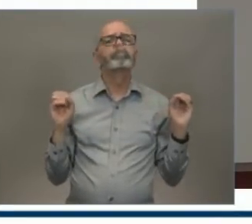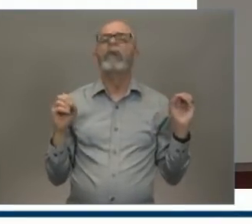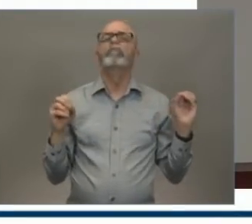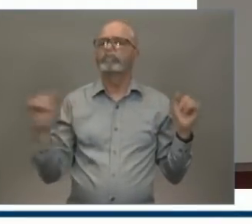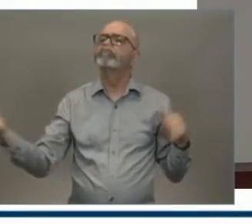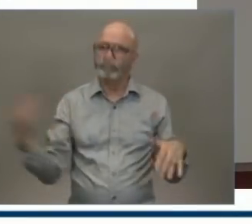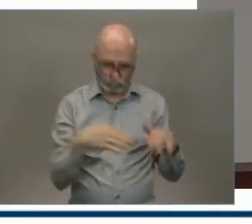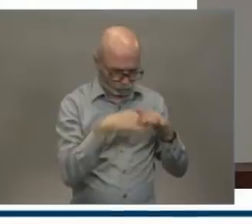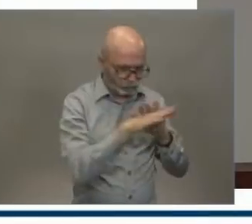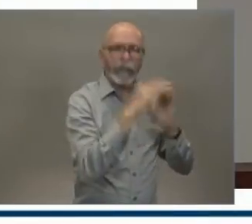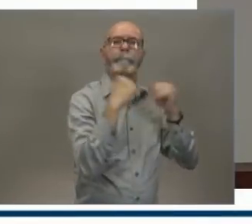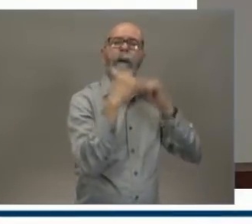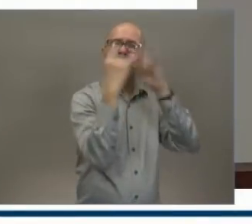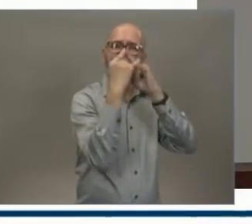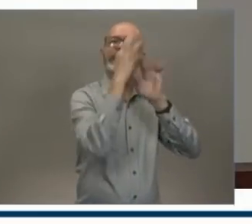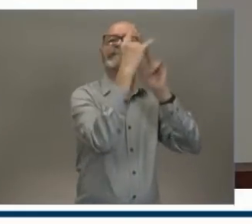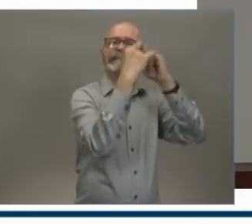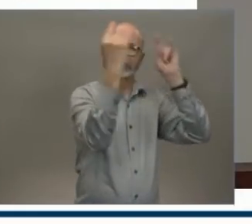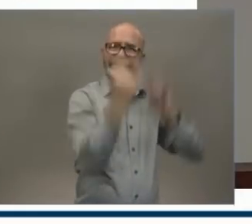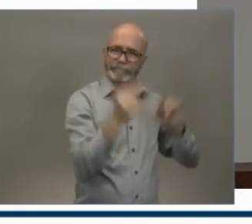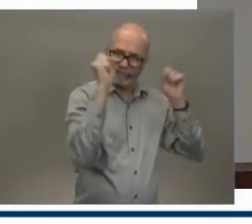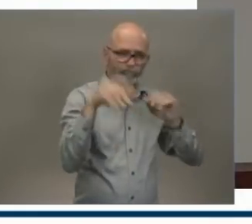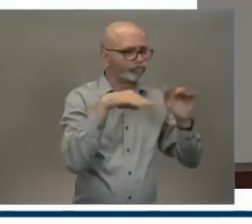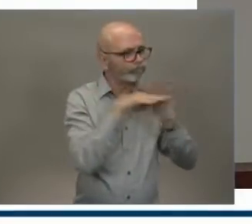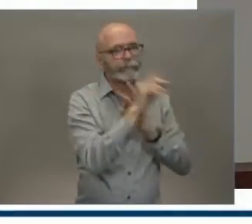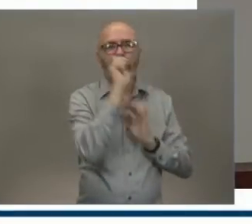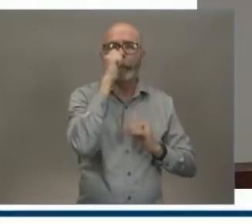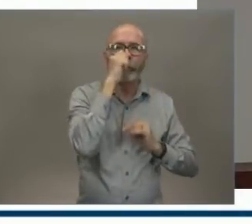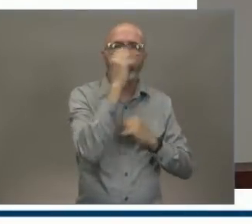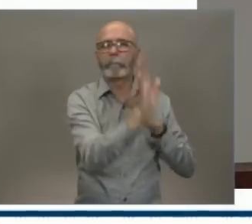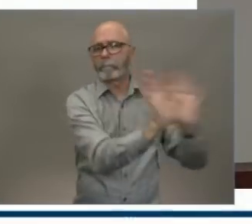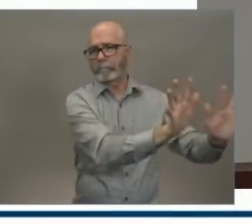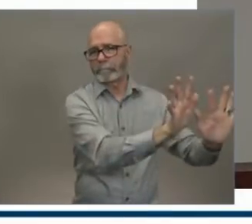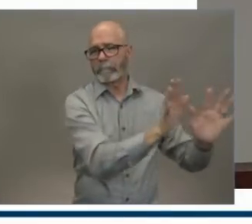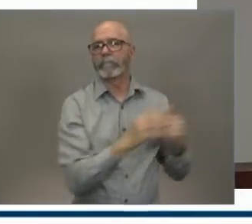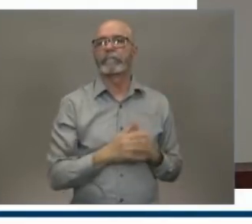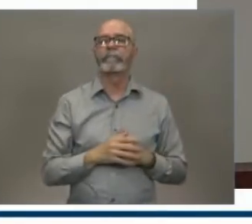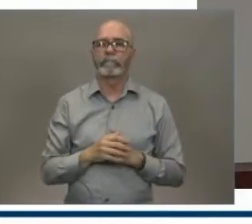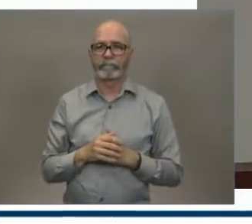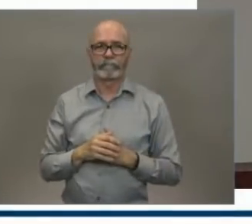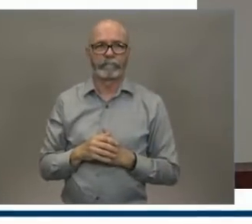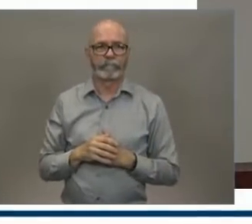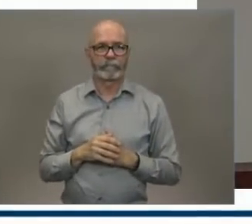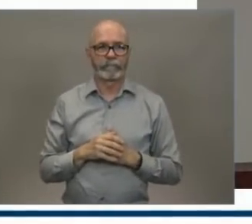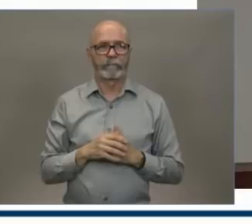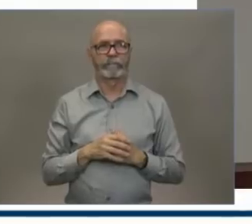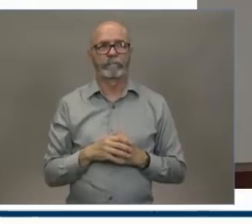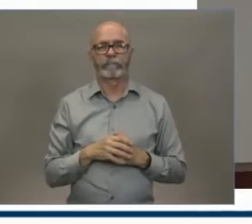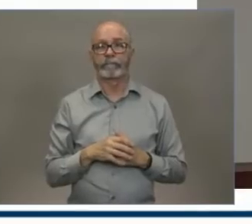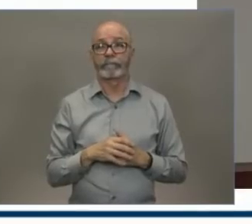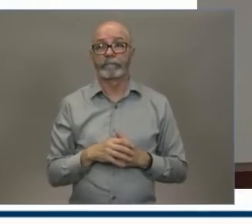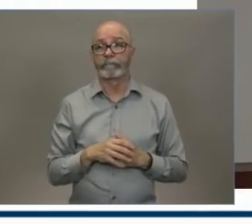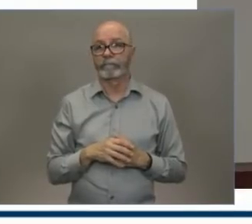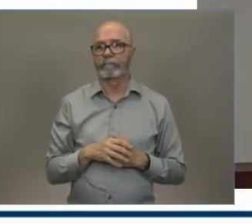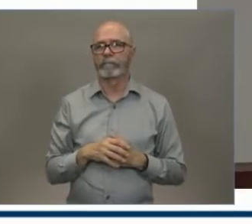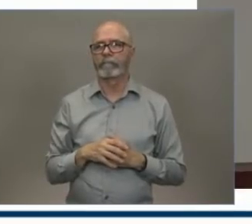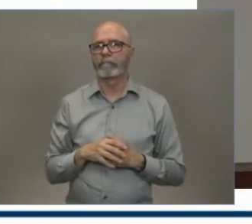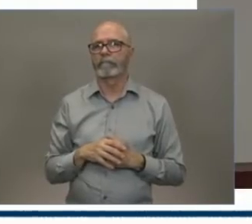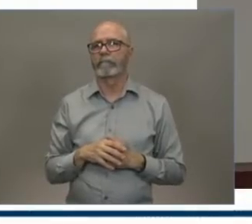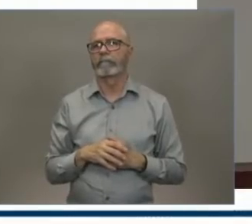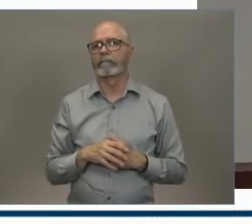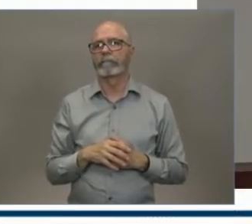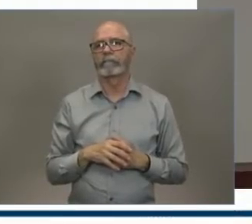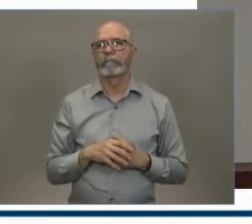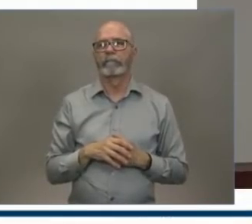one of those university pop-up centers. So we still have our symptomatic and asymptomatic testing